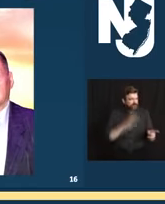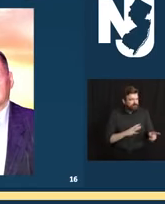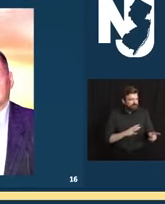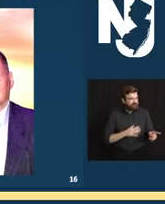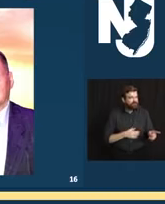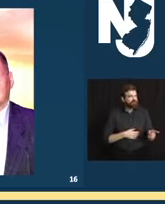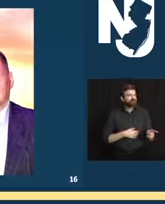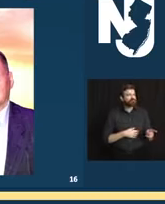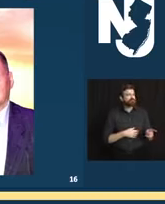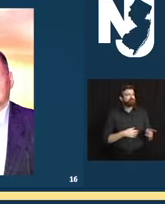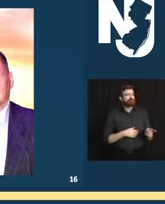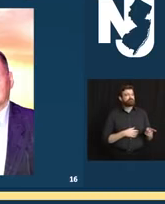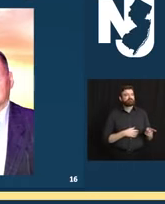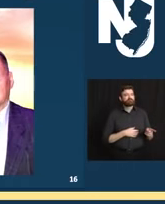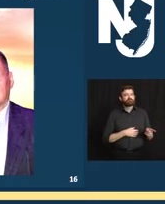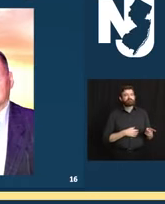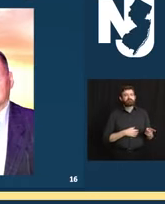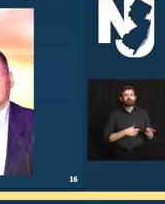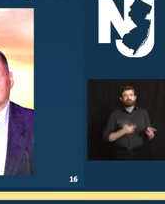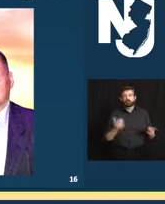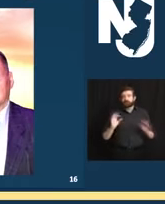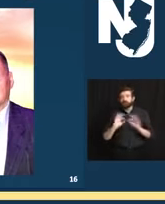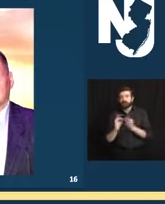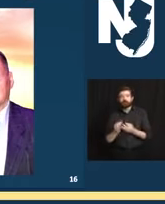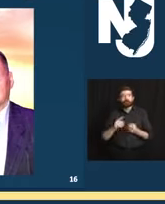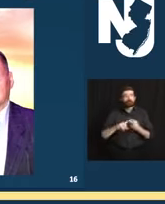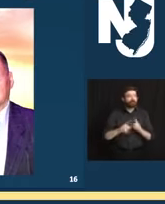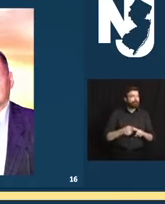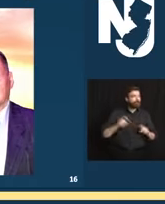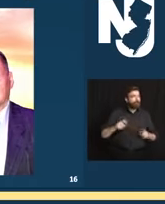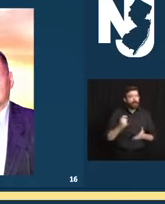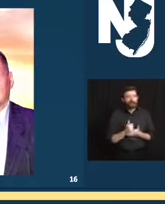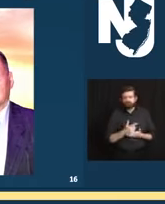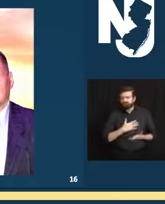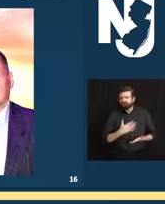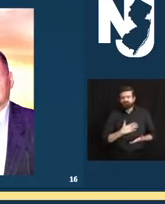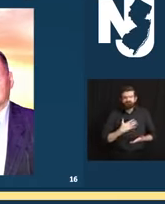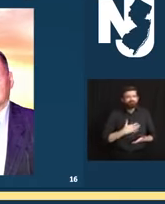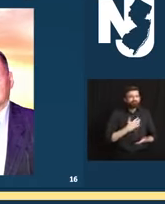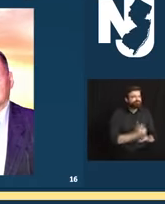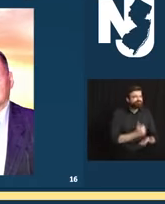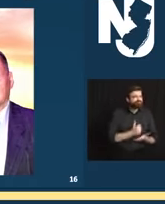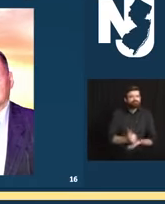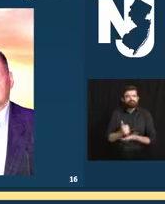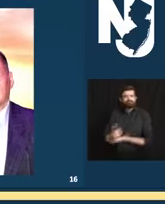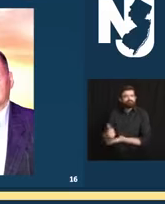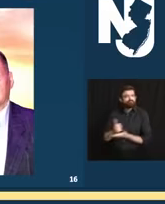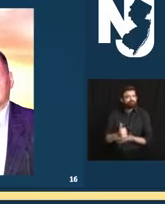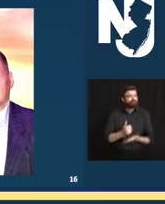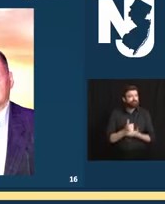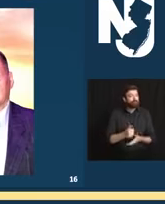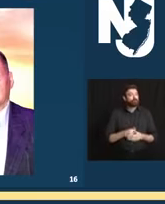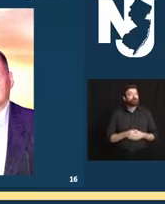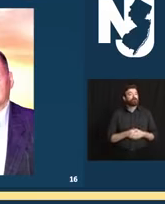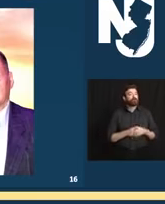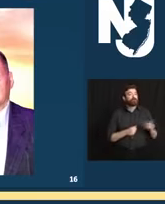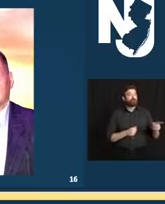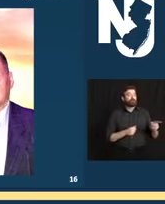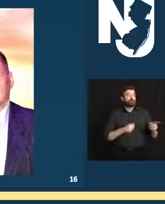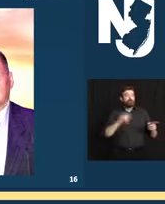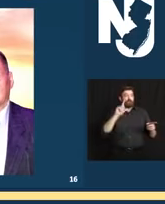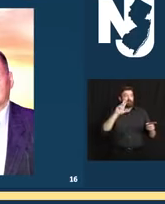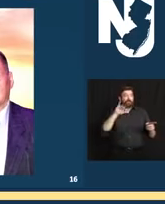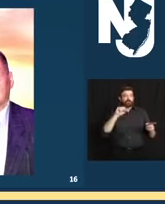to family and friend. He was devoted to his wife, Piedad, and their 3 children,